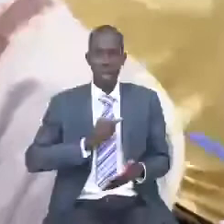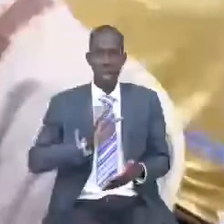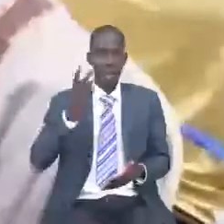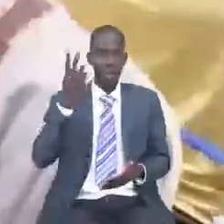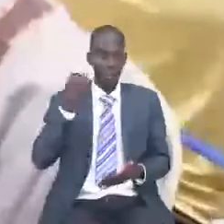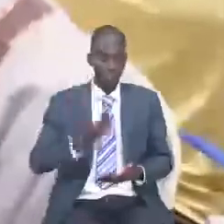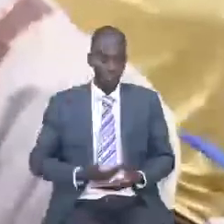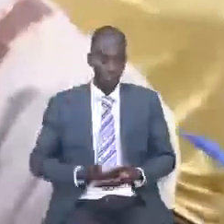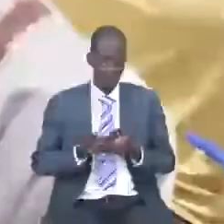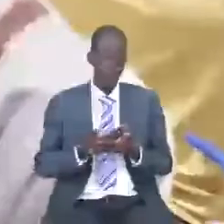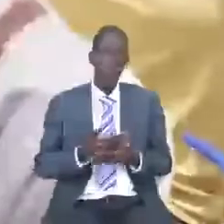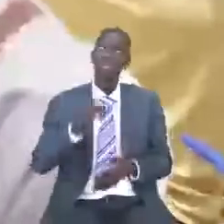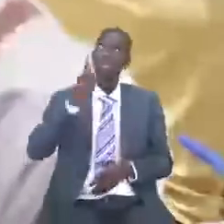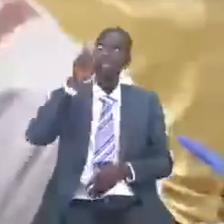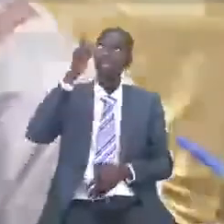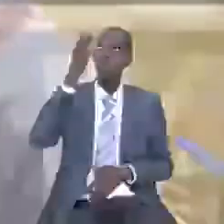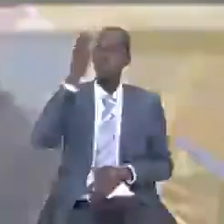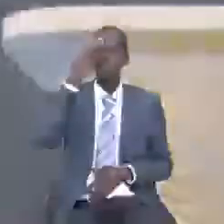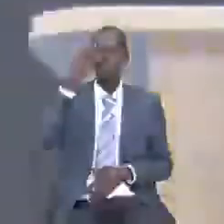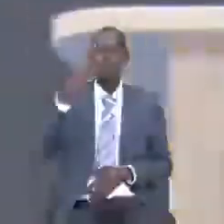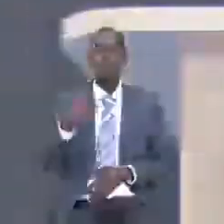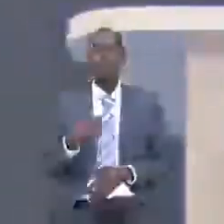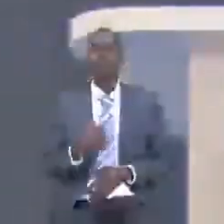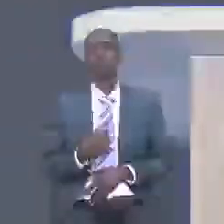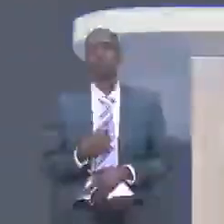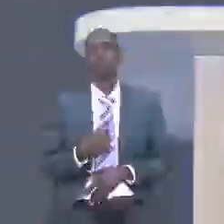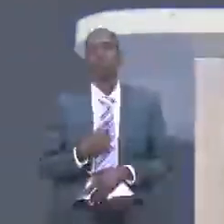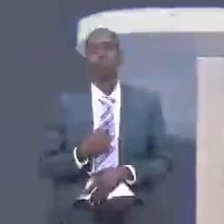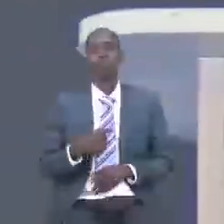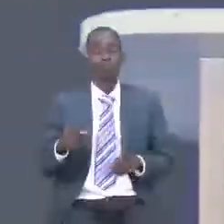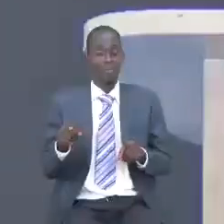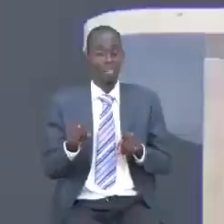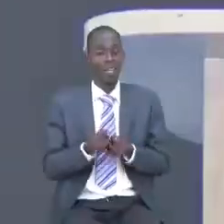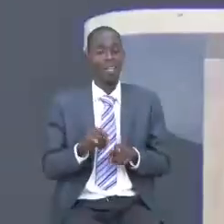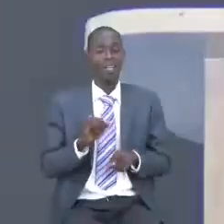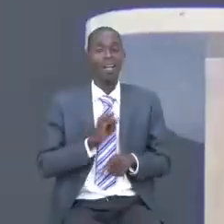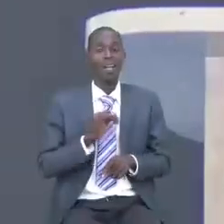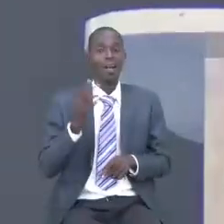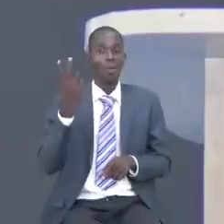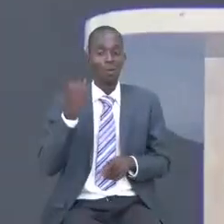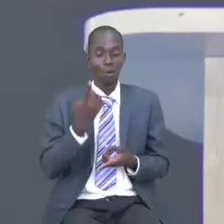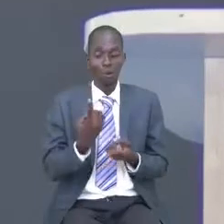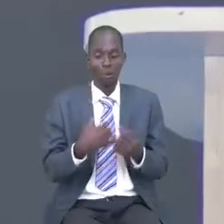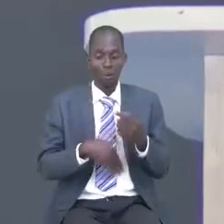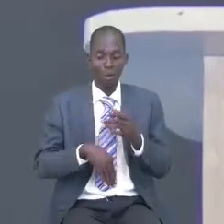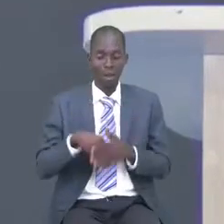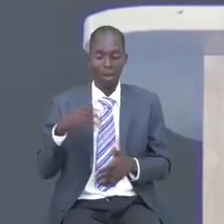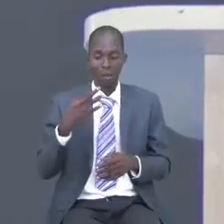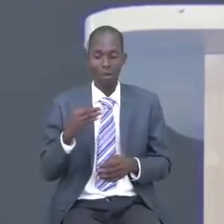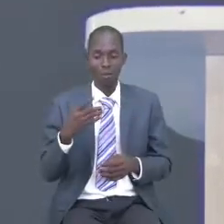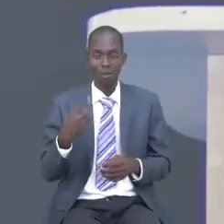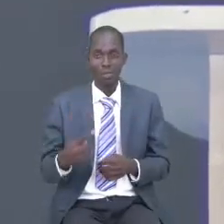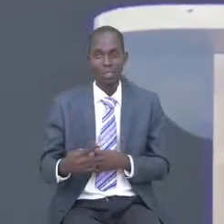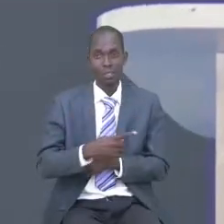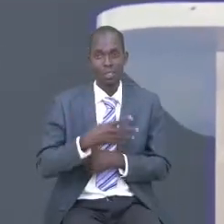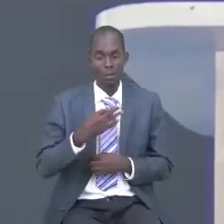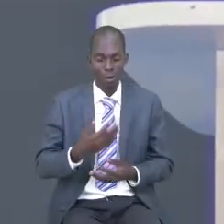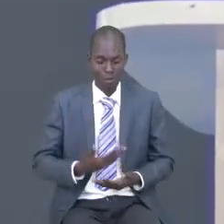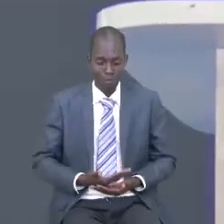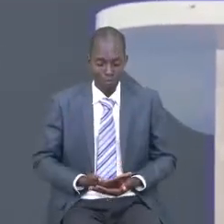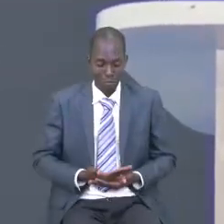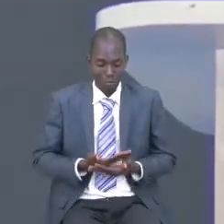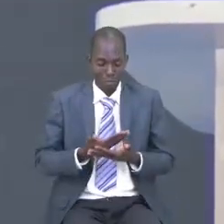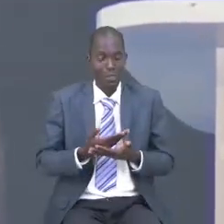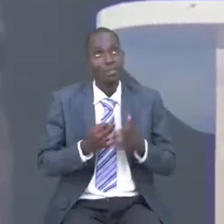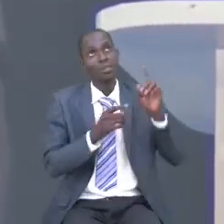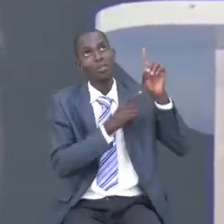As I was coming out on that day of birth, the Lord was watching me.